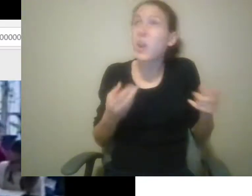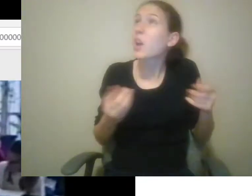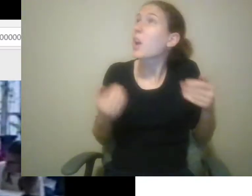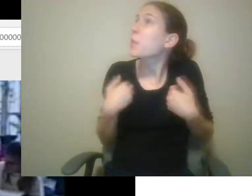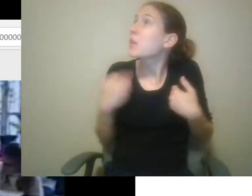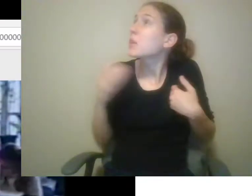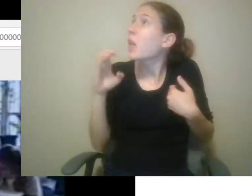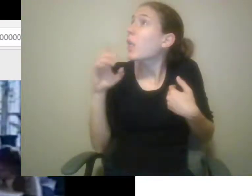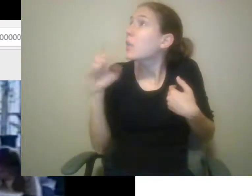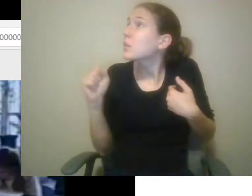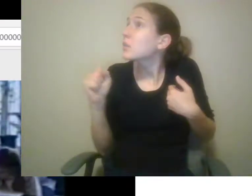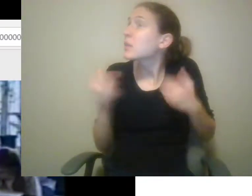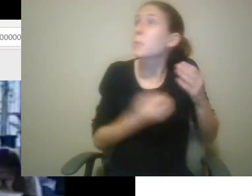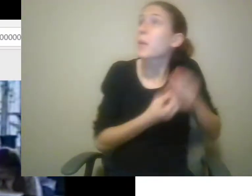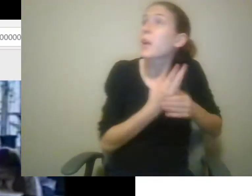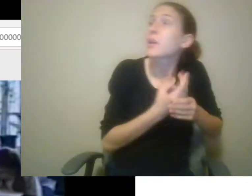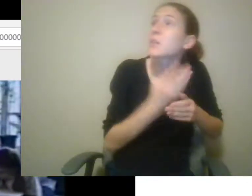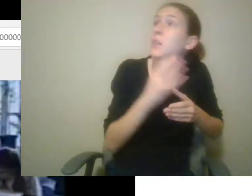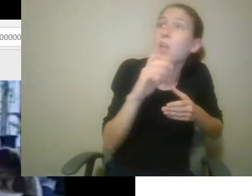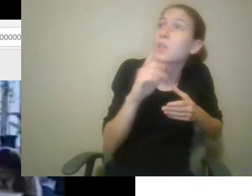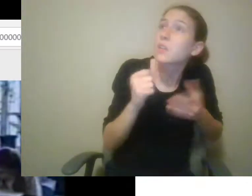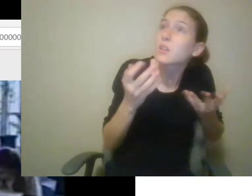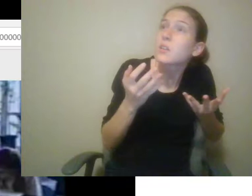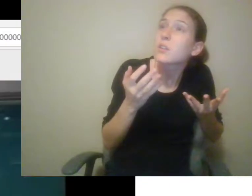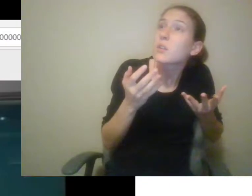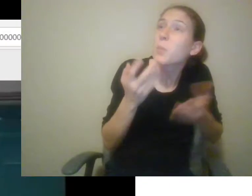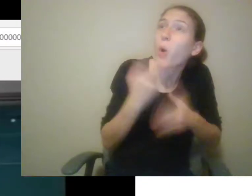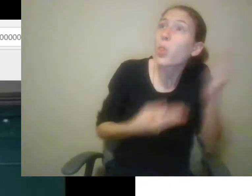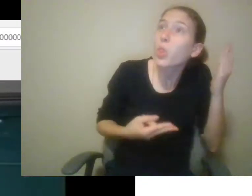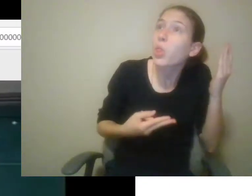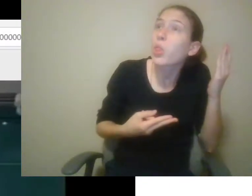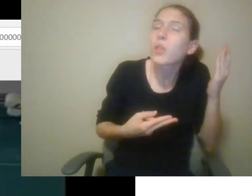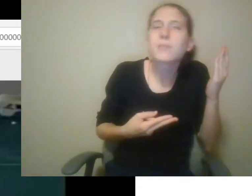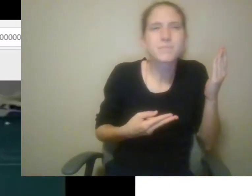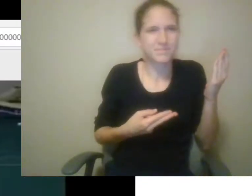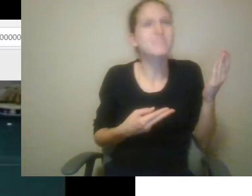Okay. It's both. It's both. All cells. Okay.